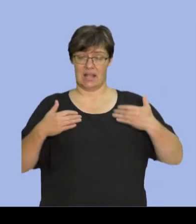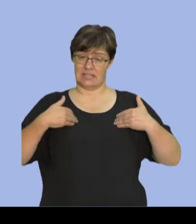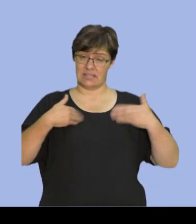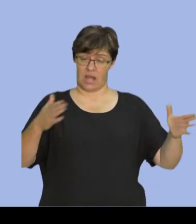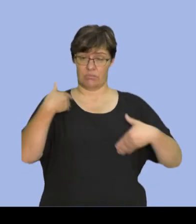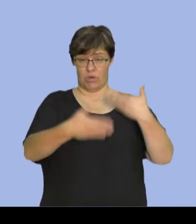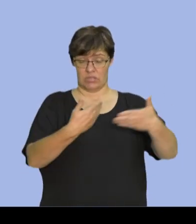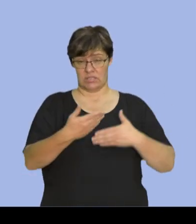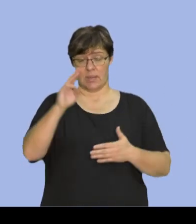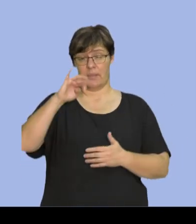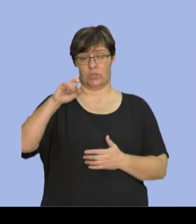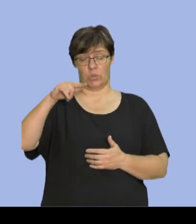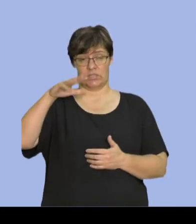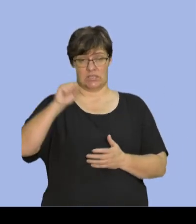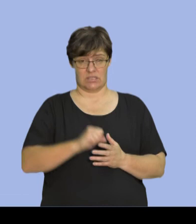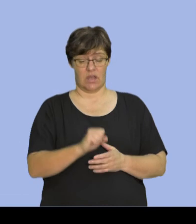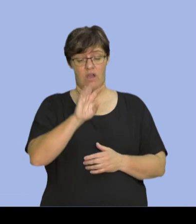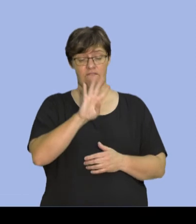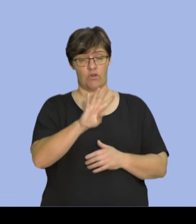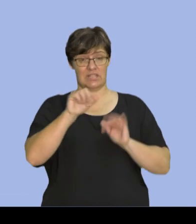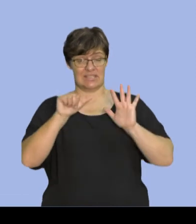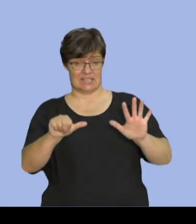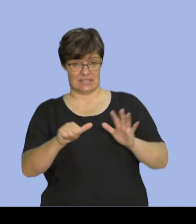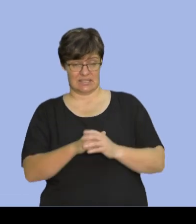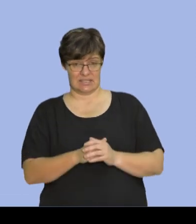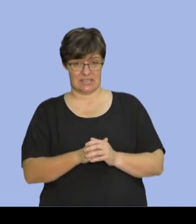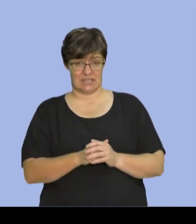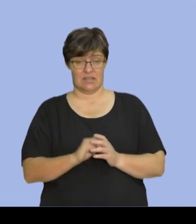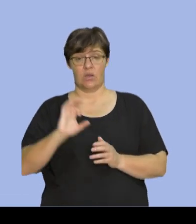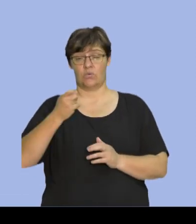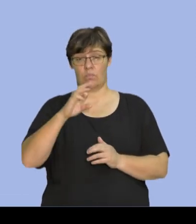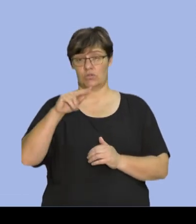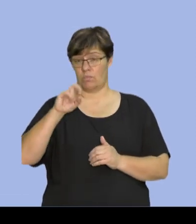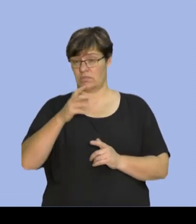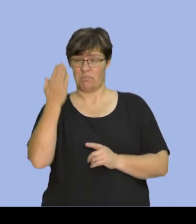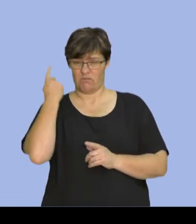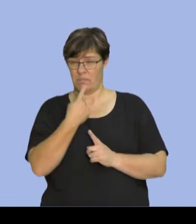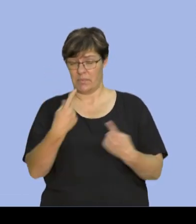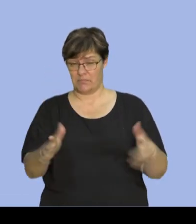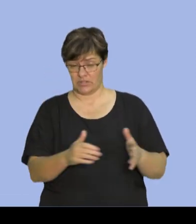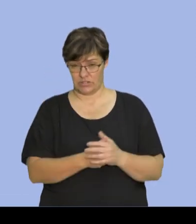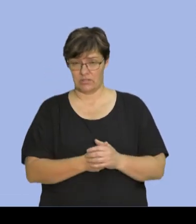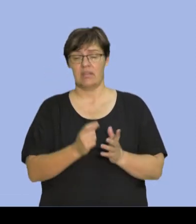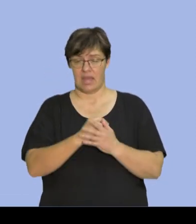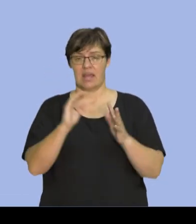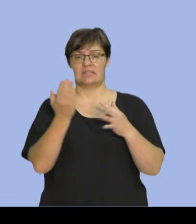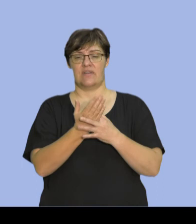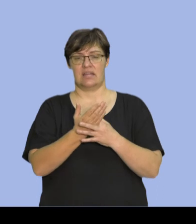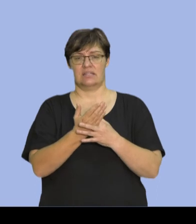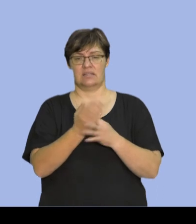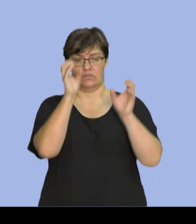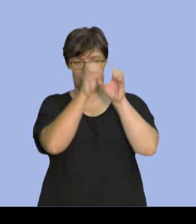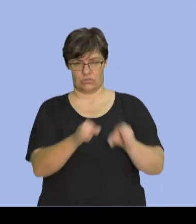the process of mitosis with 46 chromosomes, which I've pointed to earlier on, and then divides into